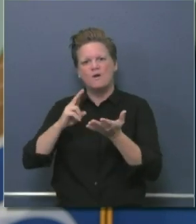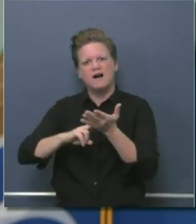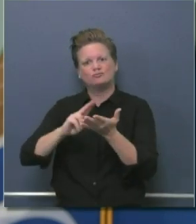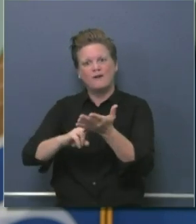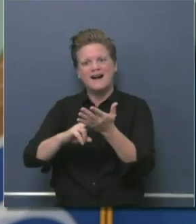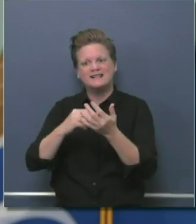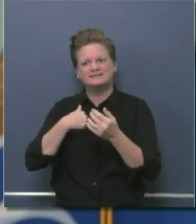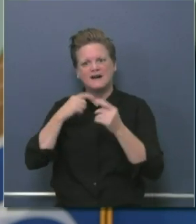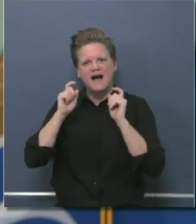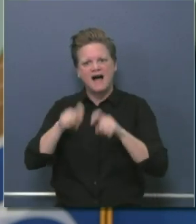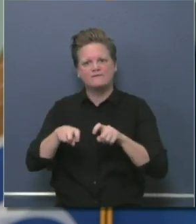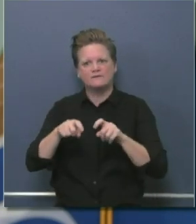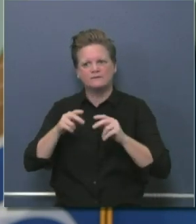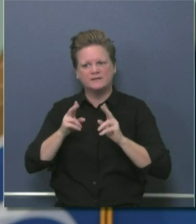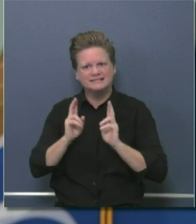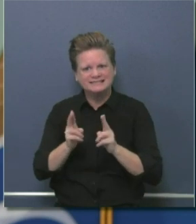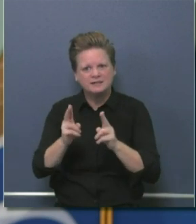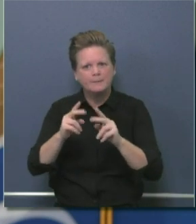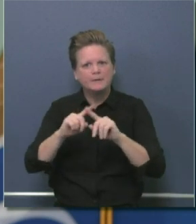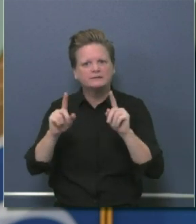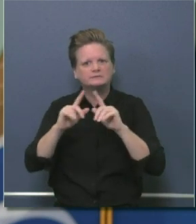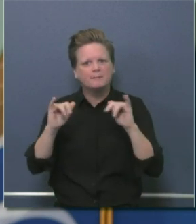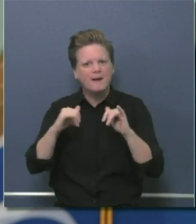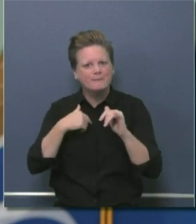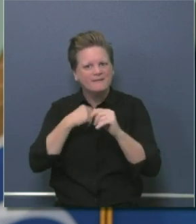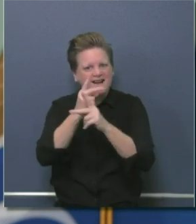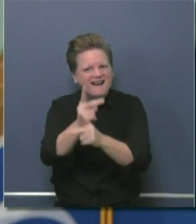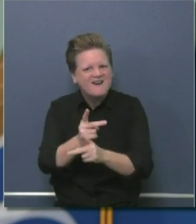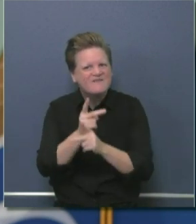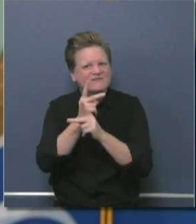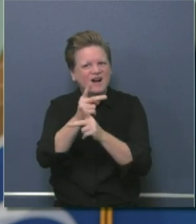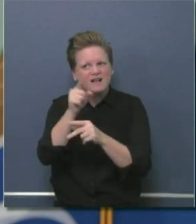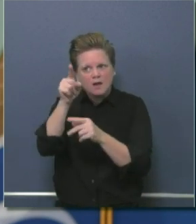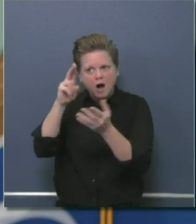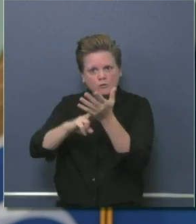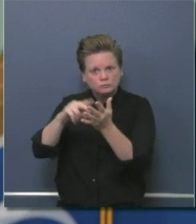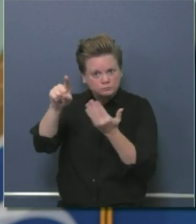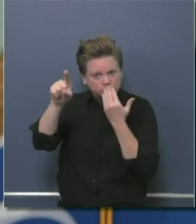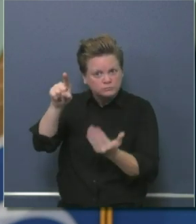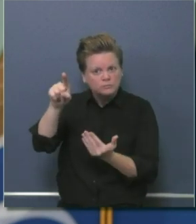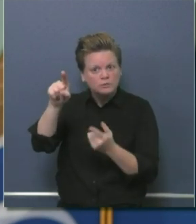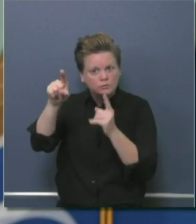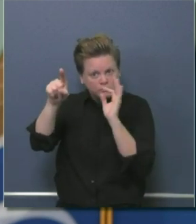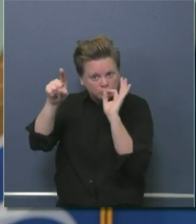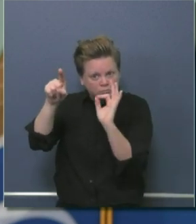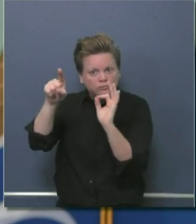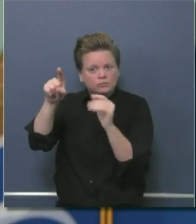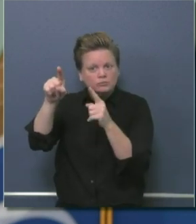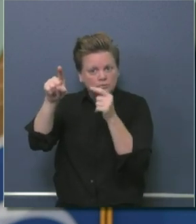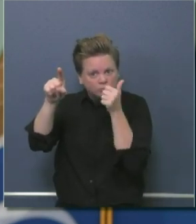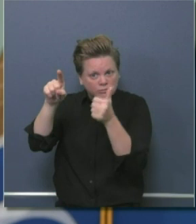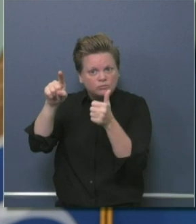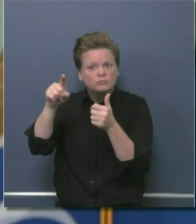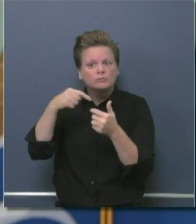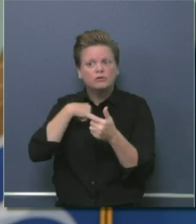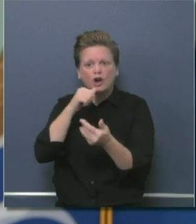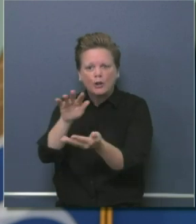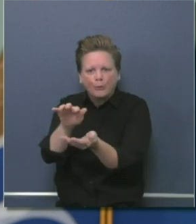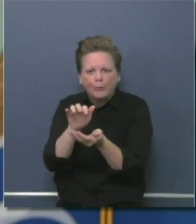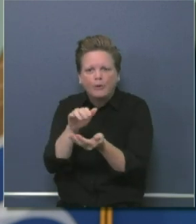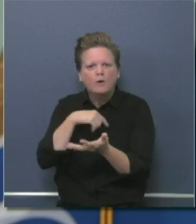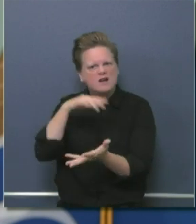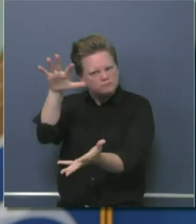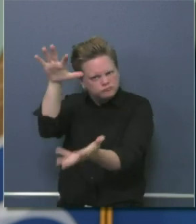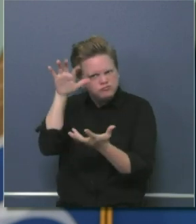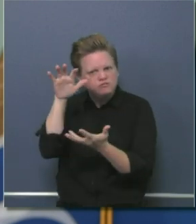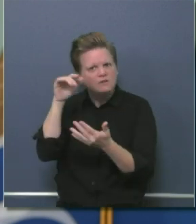time that could create some setbacks, but you deserve them. And it's a core value of mine. It's something I